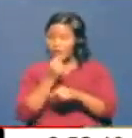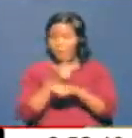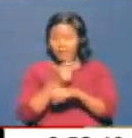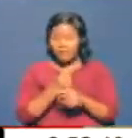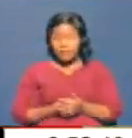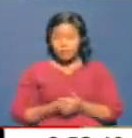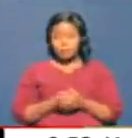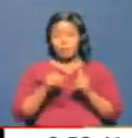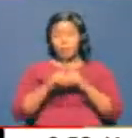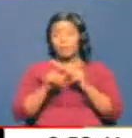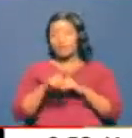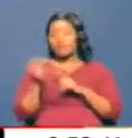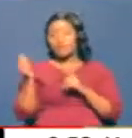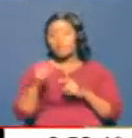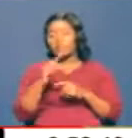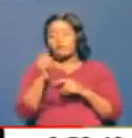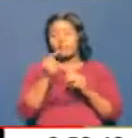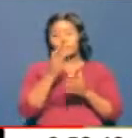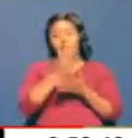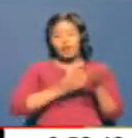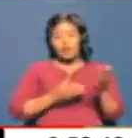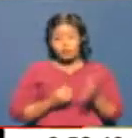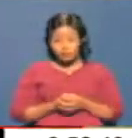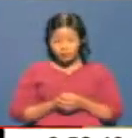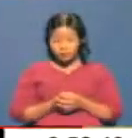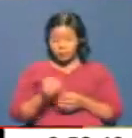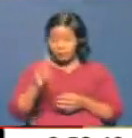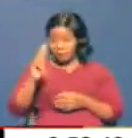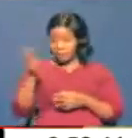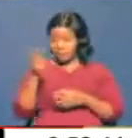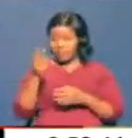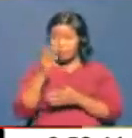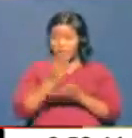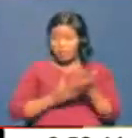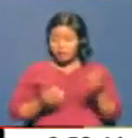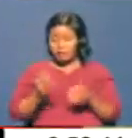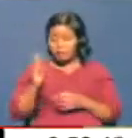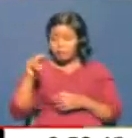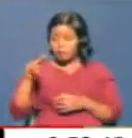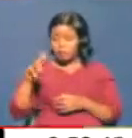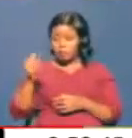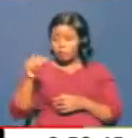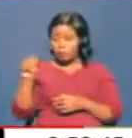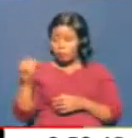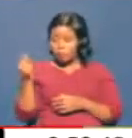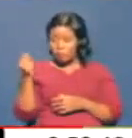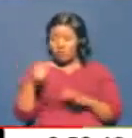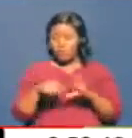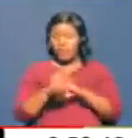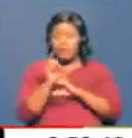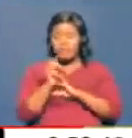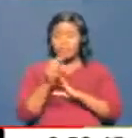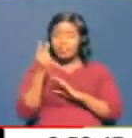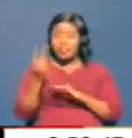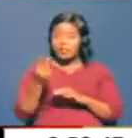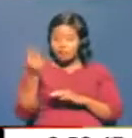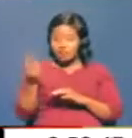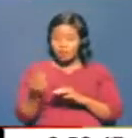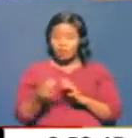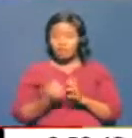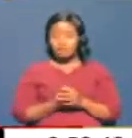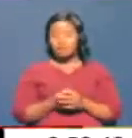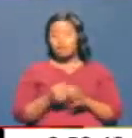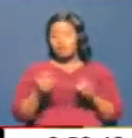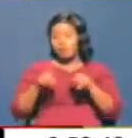2-1 half-time score. In the second half, Moussa Didakeya added a second for Mali in the 57th minute, putting the score